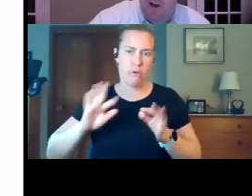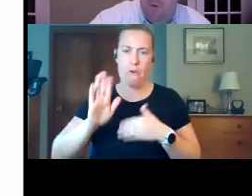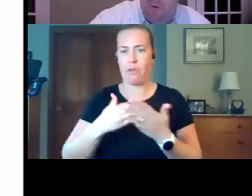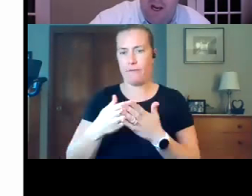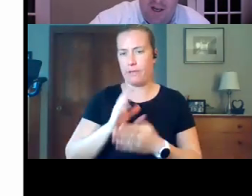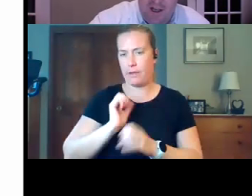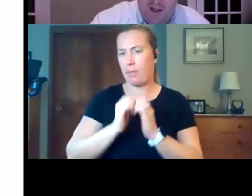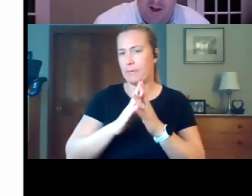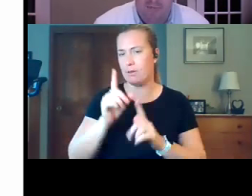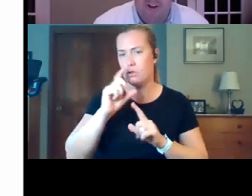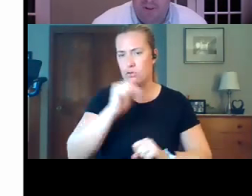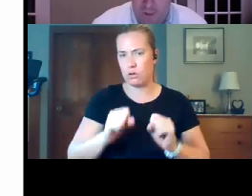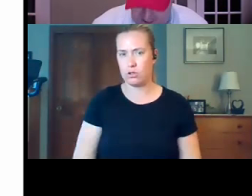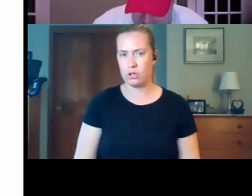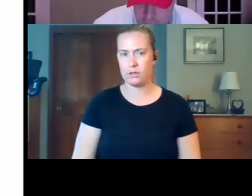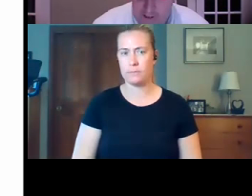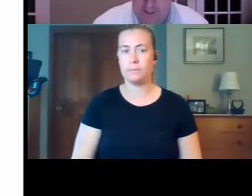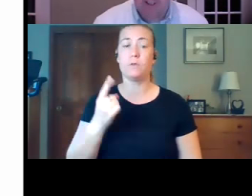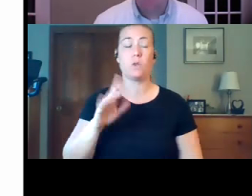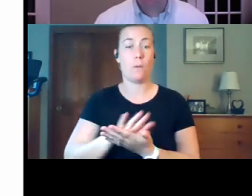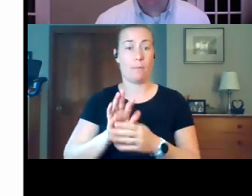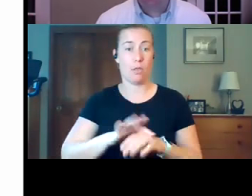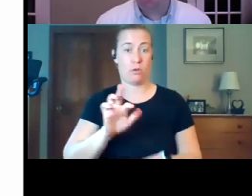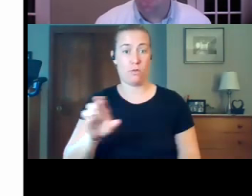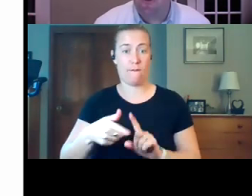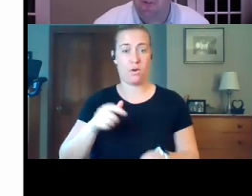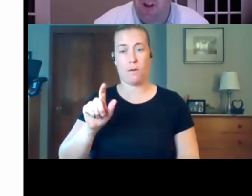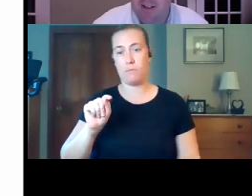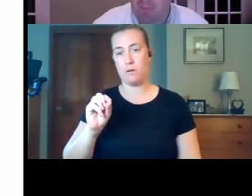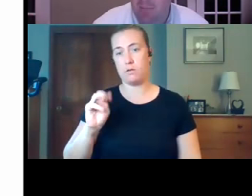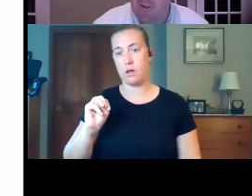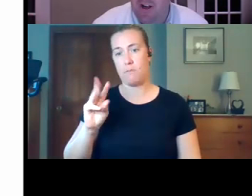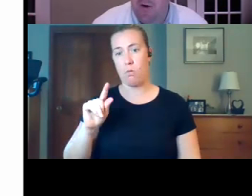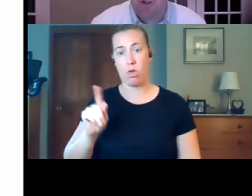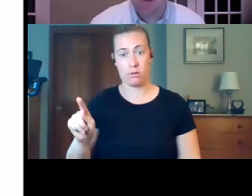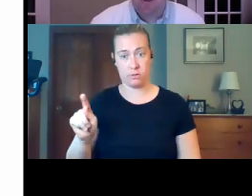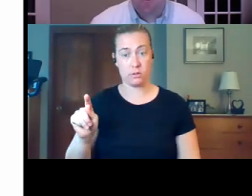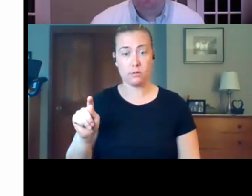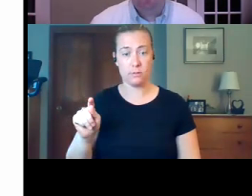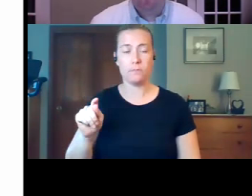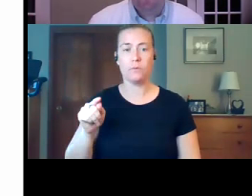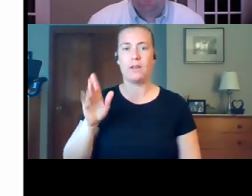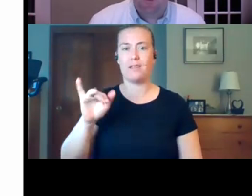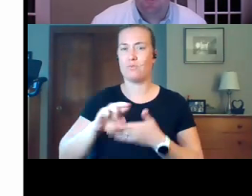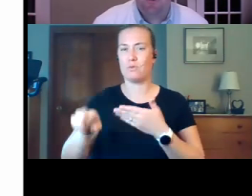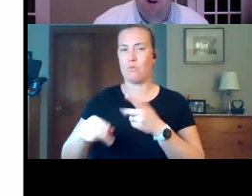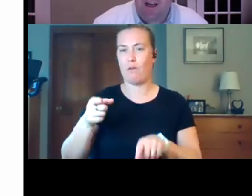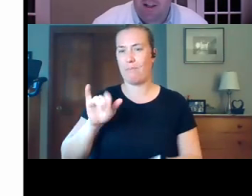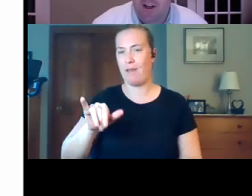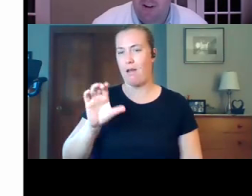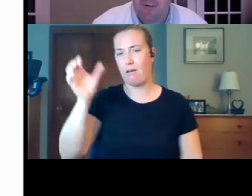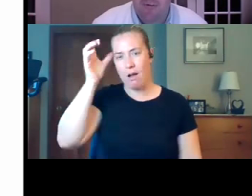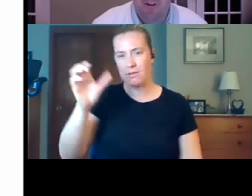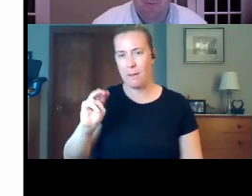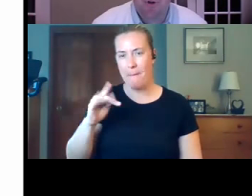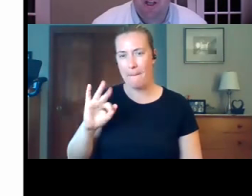on your right, that's led by Tom Waltz, is the results of the concept mapping study, which reports initial ratings